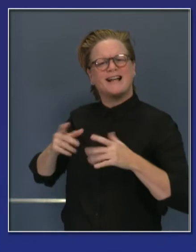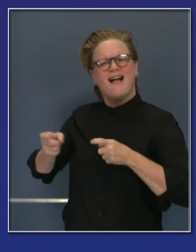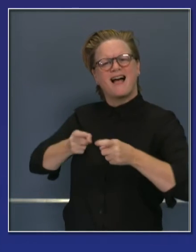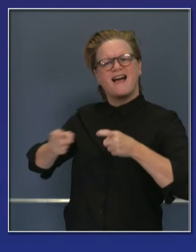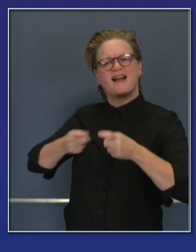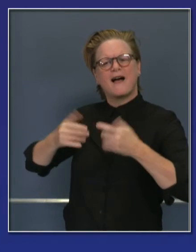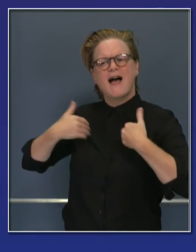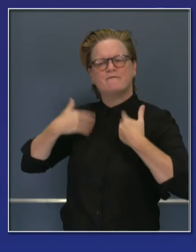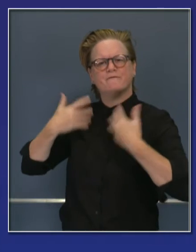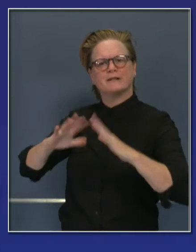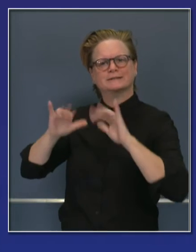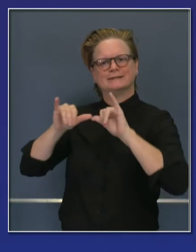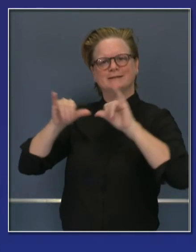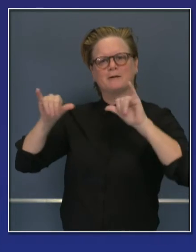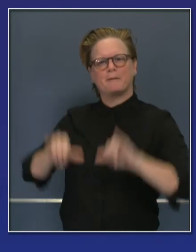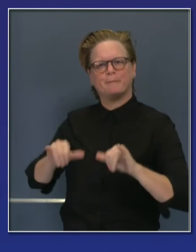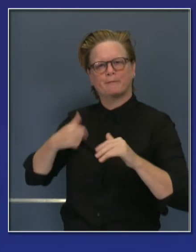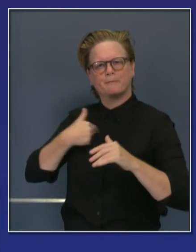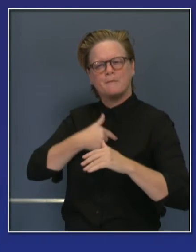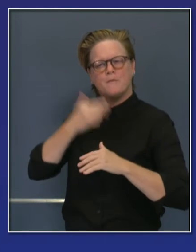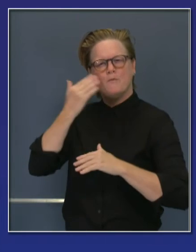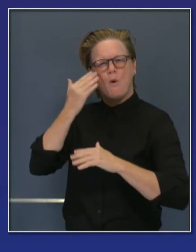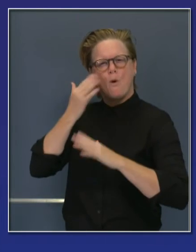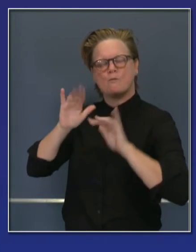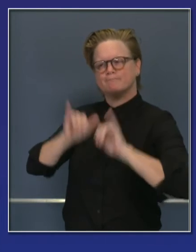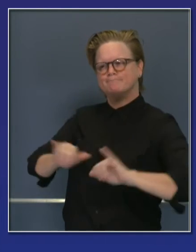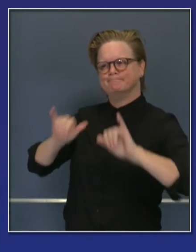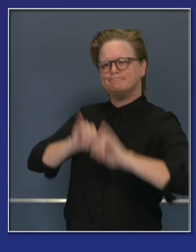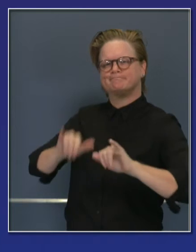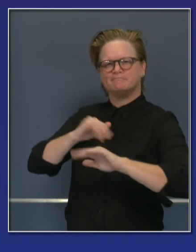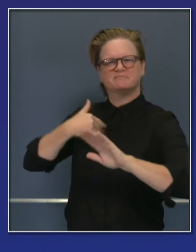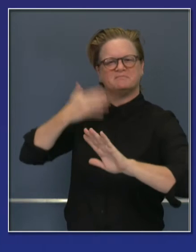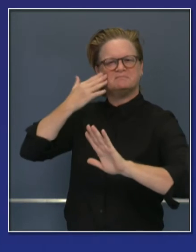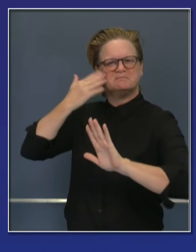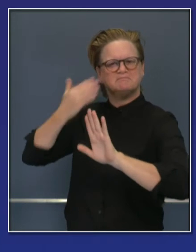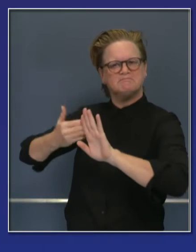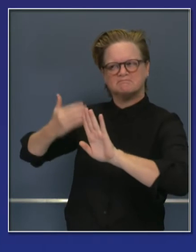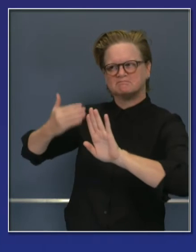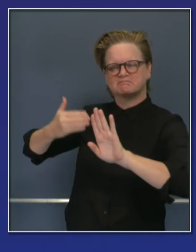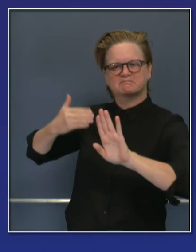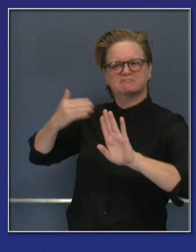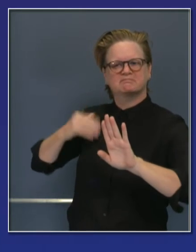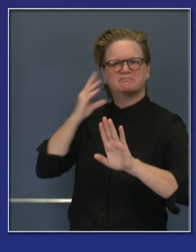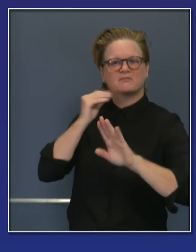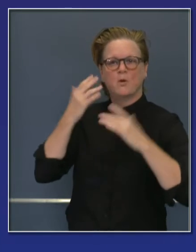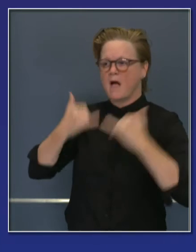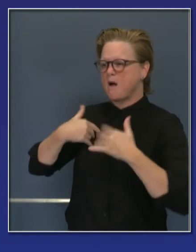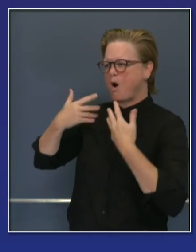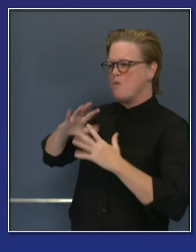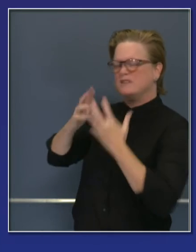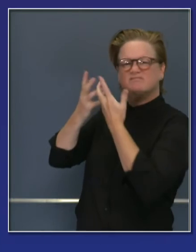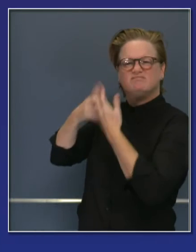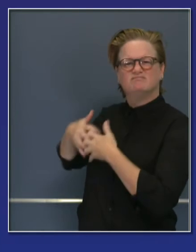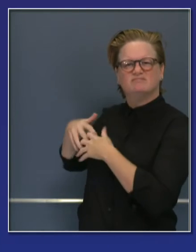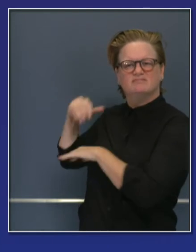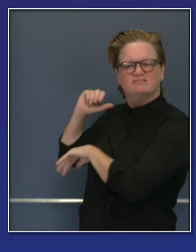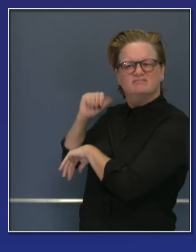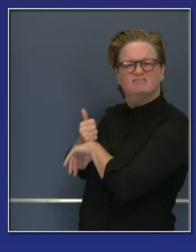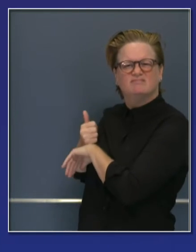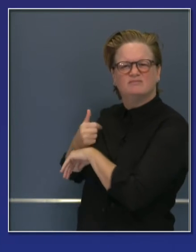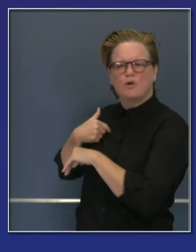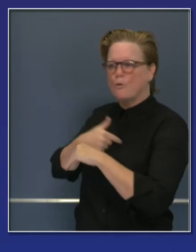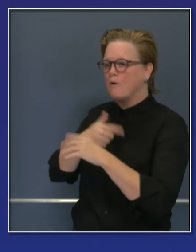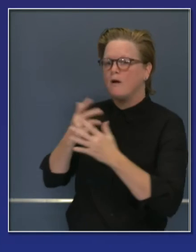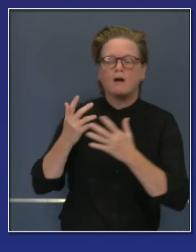history of well-organized partnerships that have been developed at all levels, all across the state